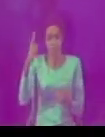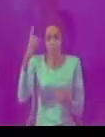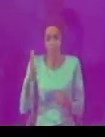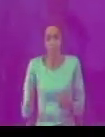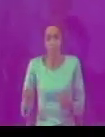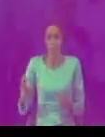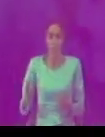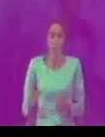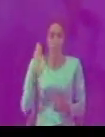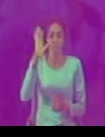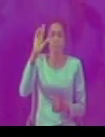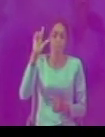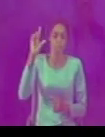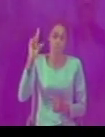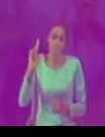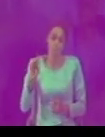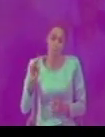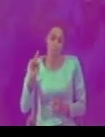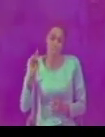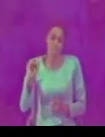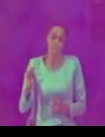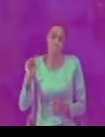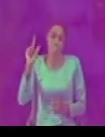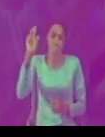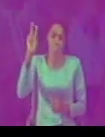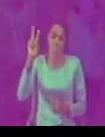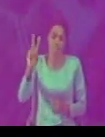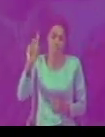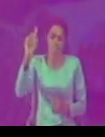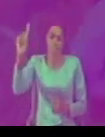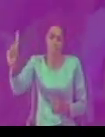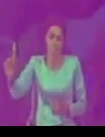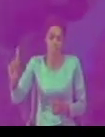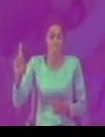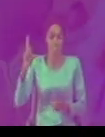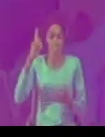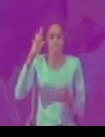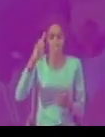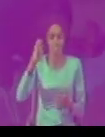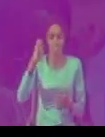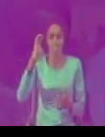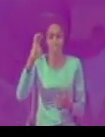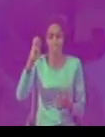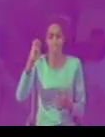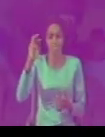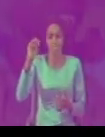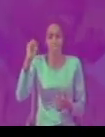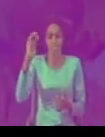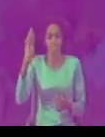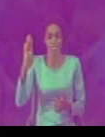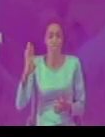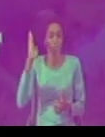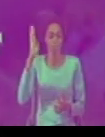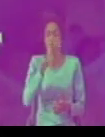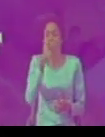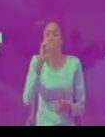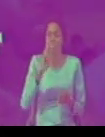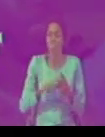power of God. We connect with the glory of God. Your 2021 December